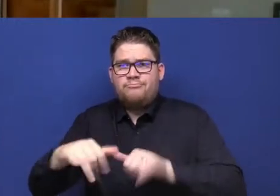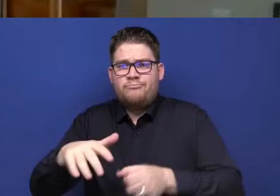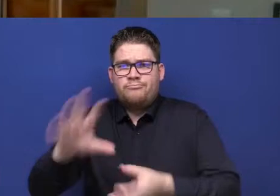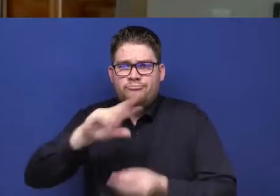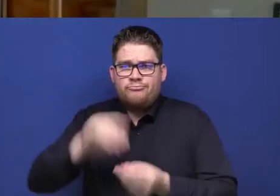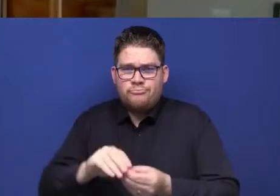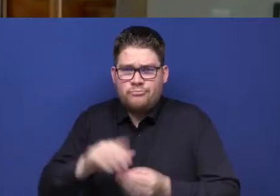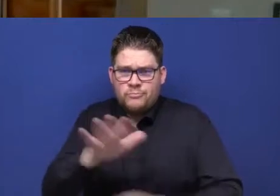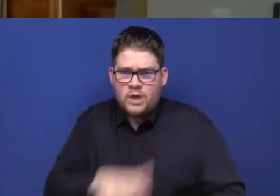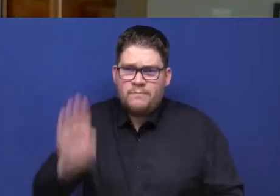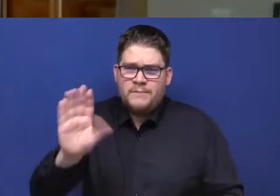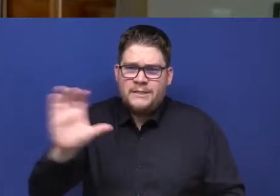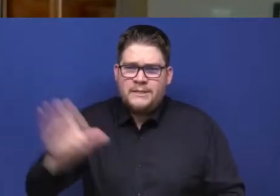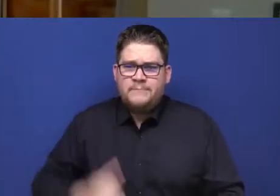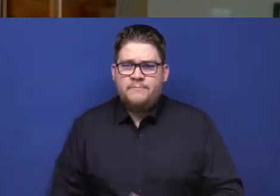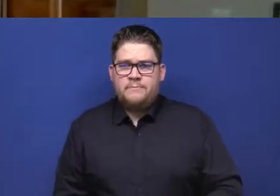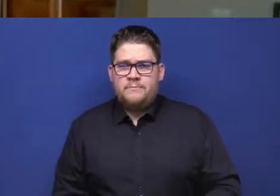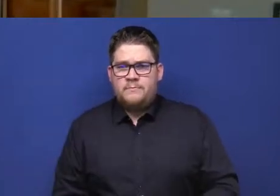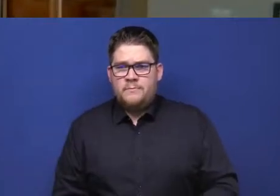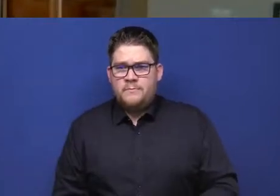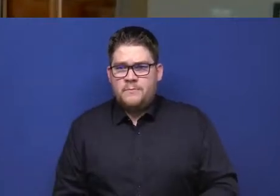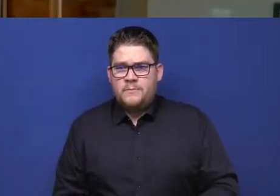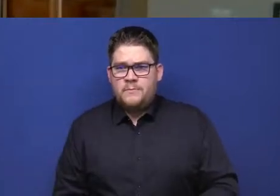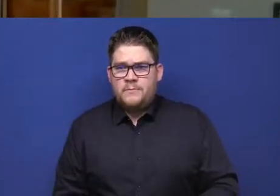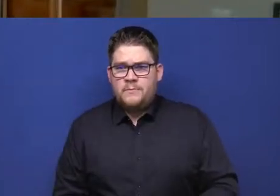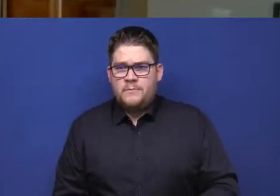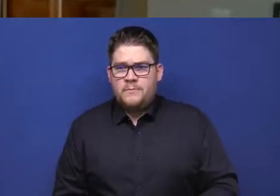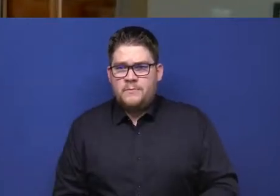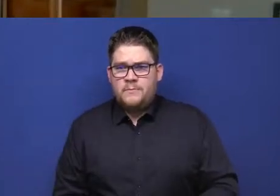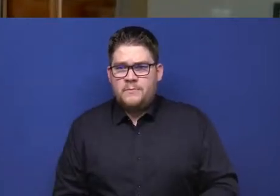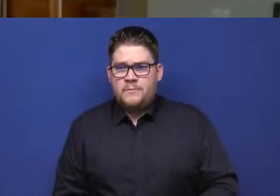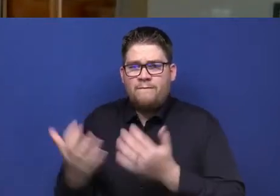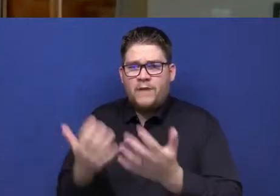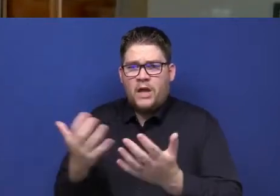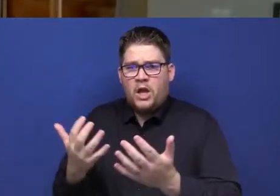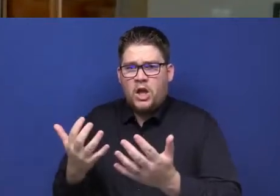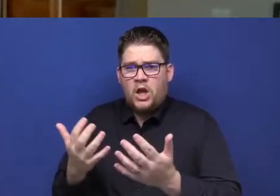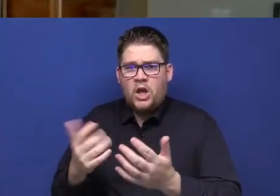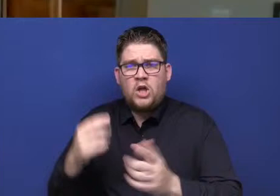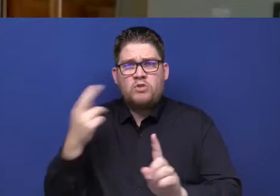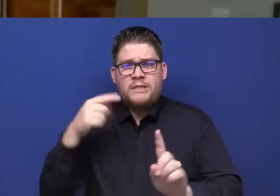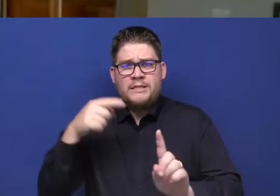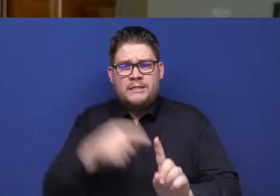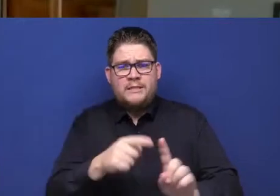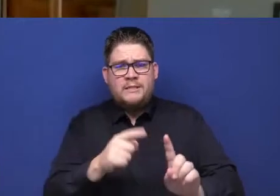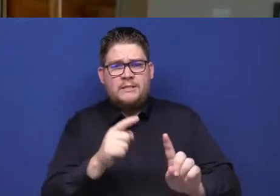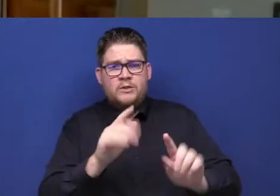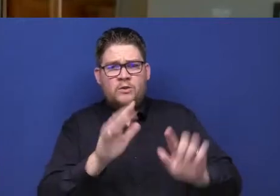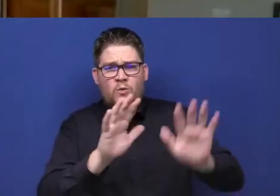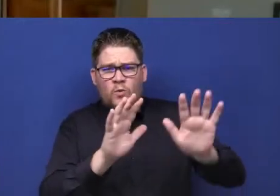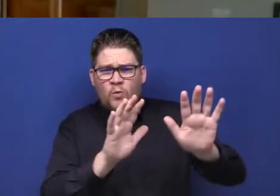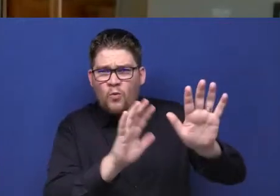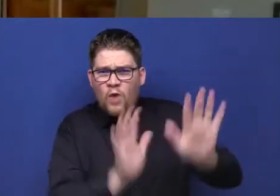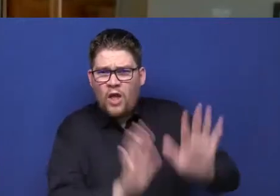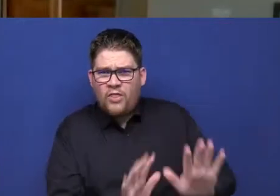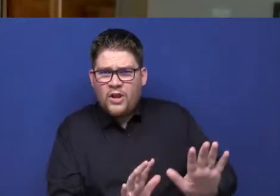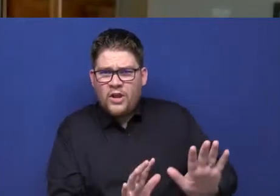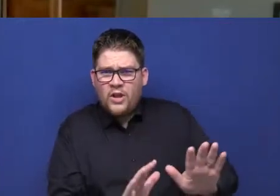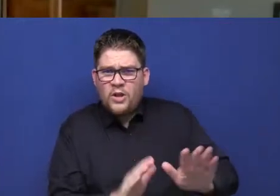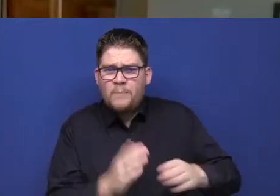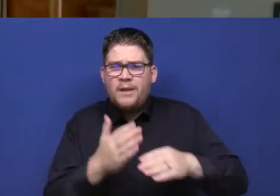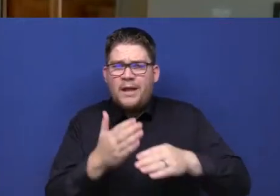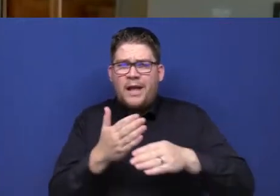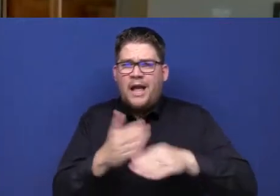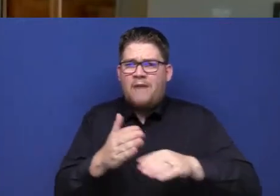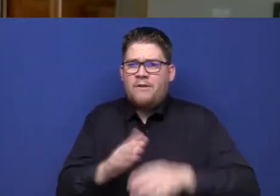day, primarily IA fires, and we've done well in containing and managing those. None of our existing fires have